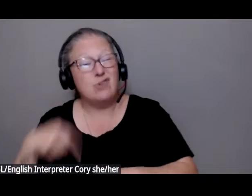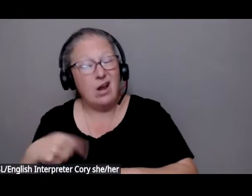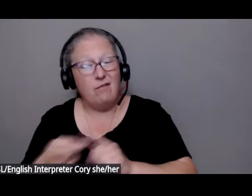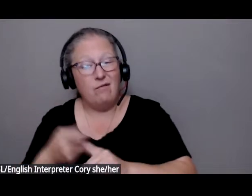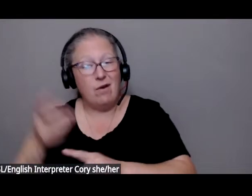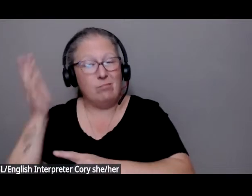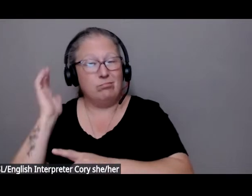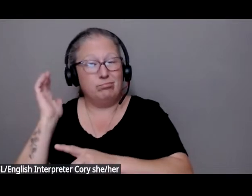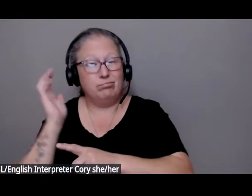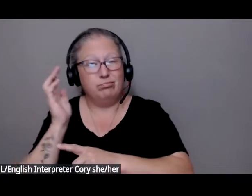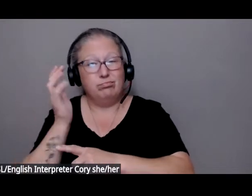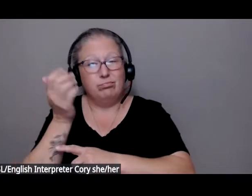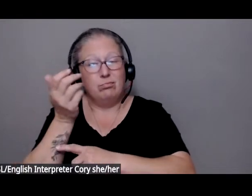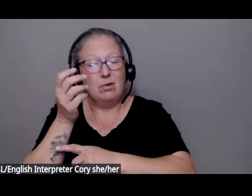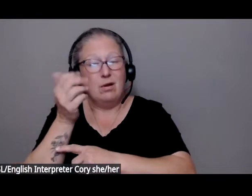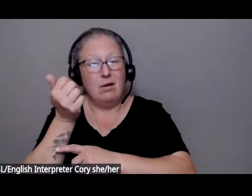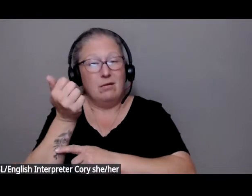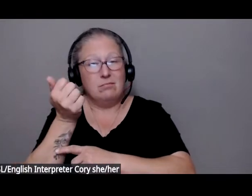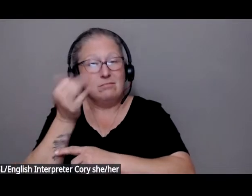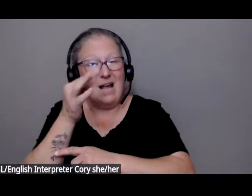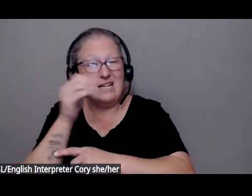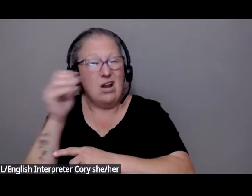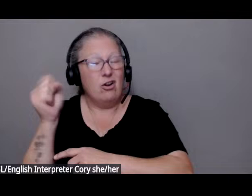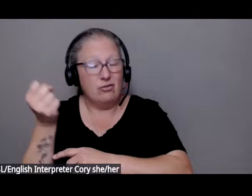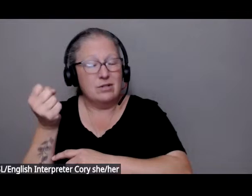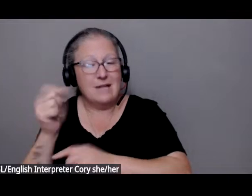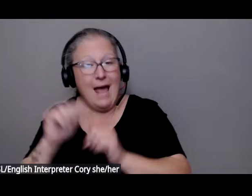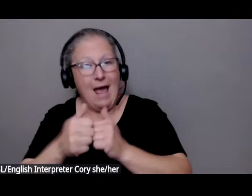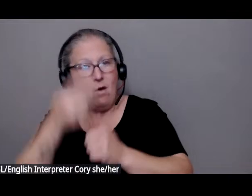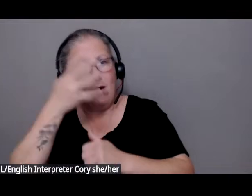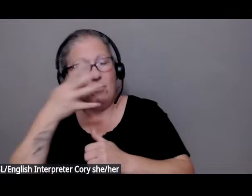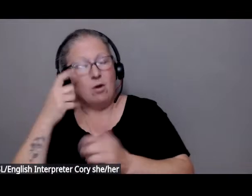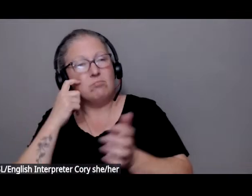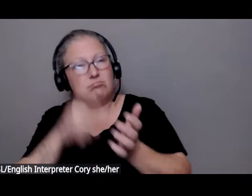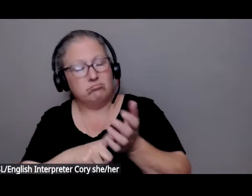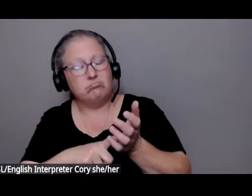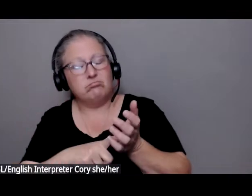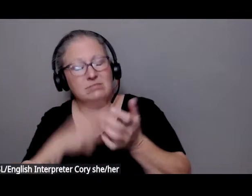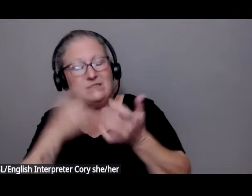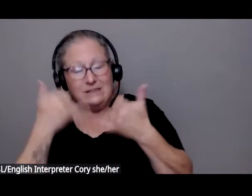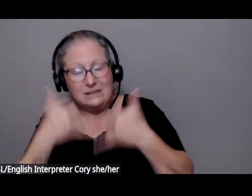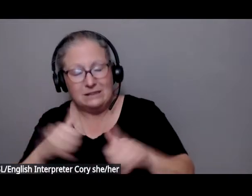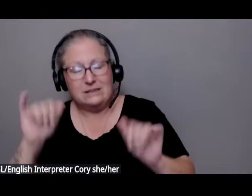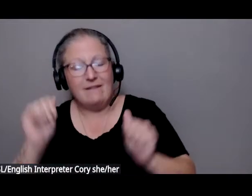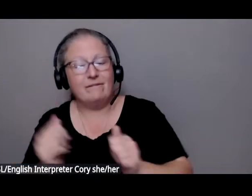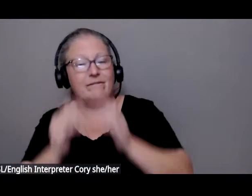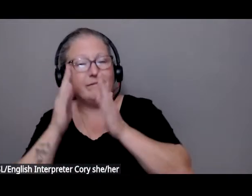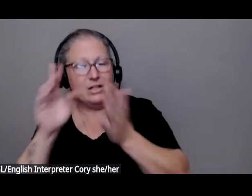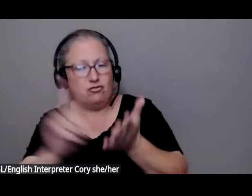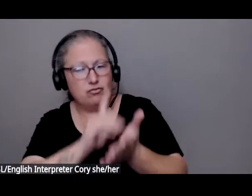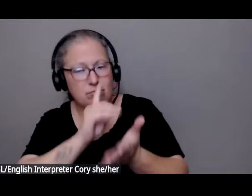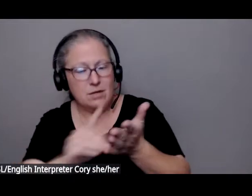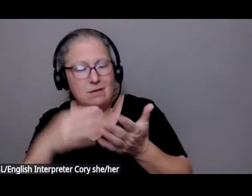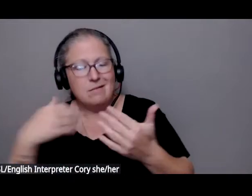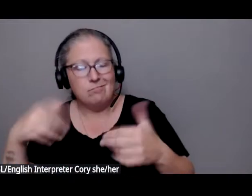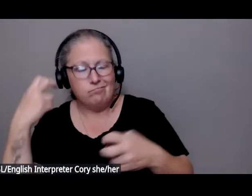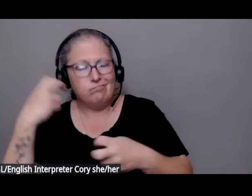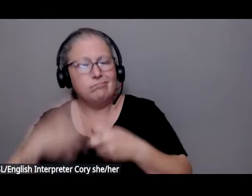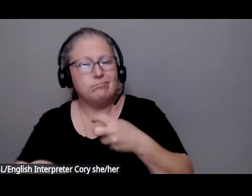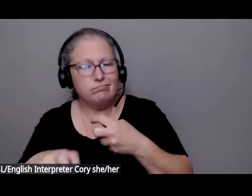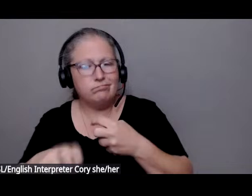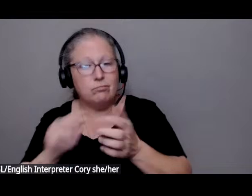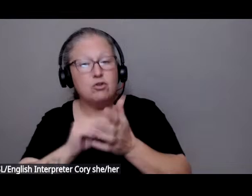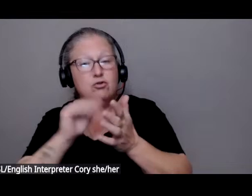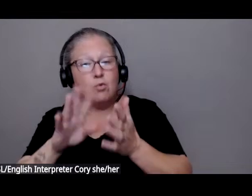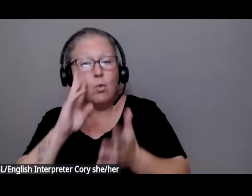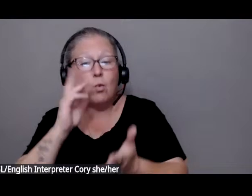century, recognizing how immigrants today still face discrimination and hardship. Students also